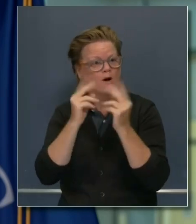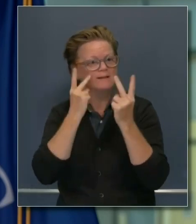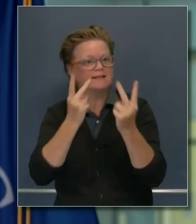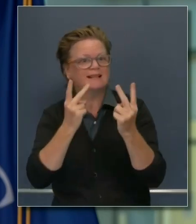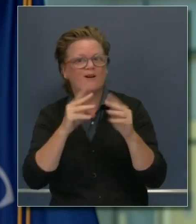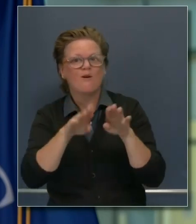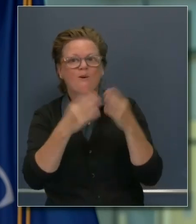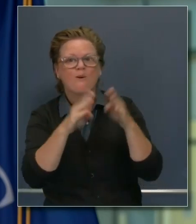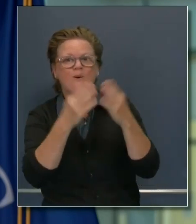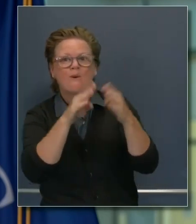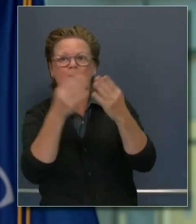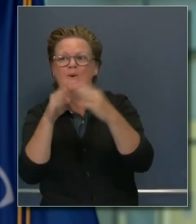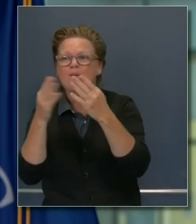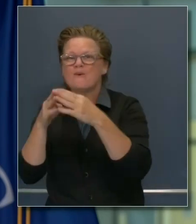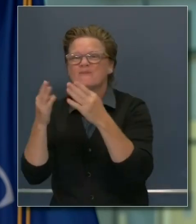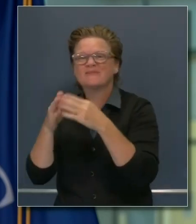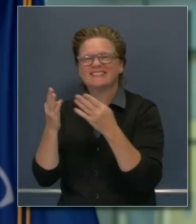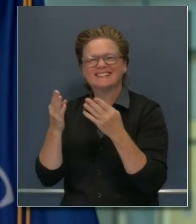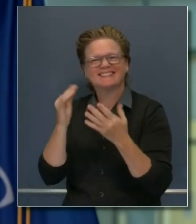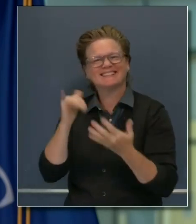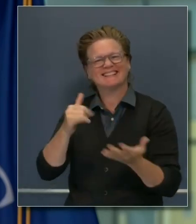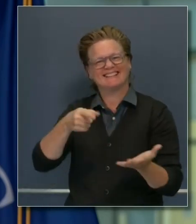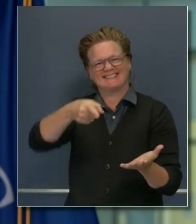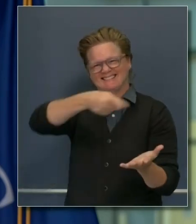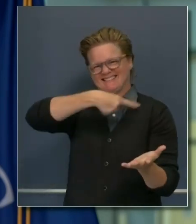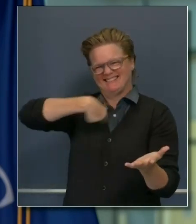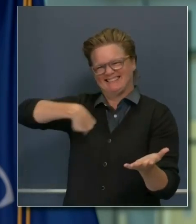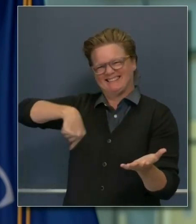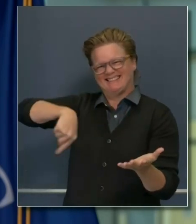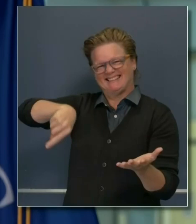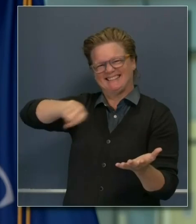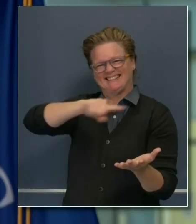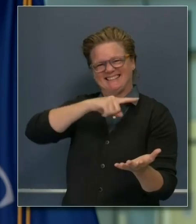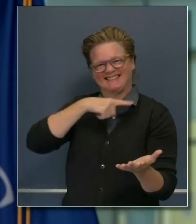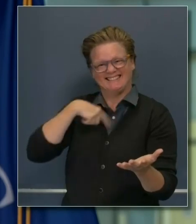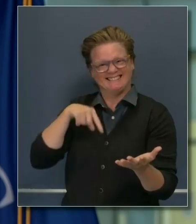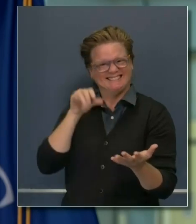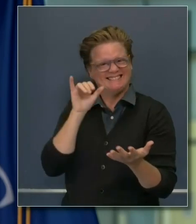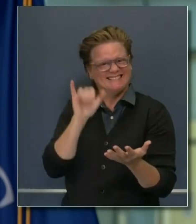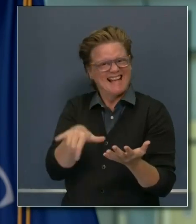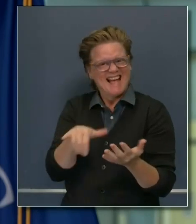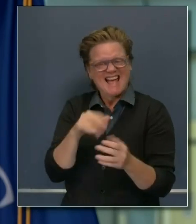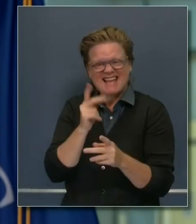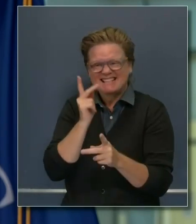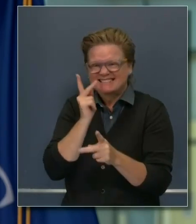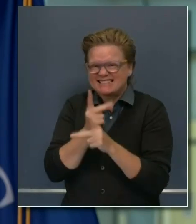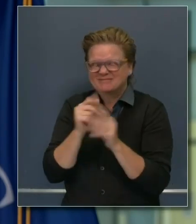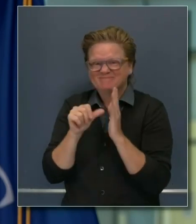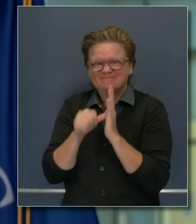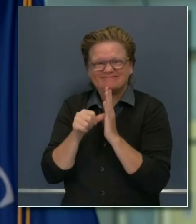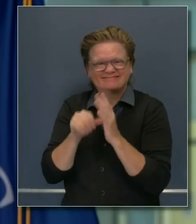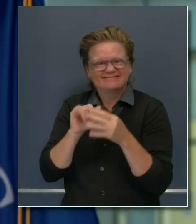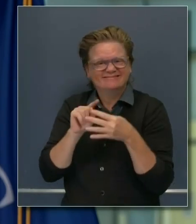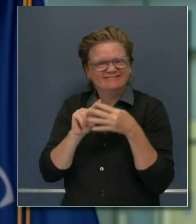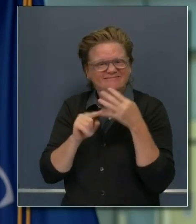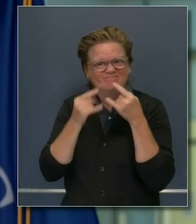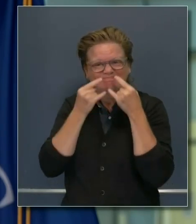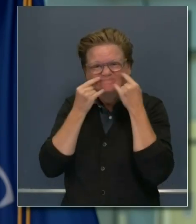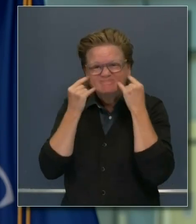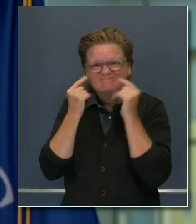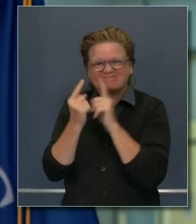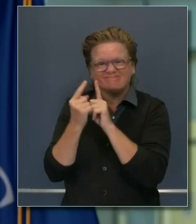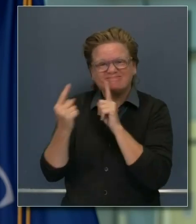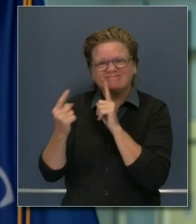to push our public-facing messages out and make sure we're forward-leaning in reminding people that